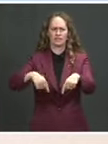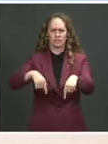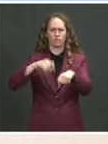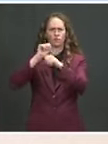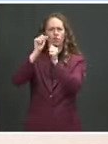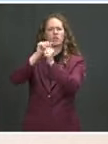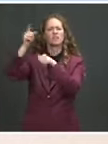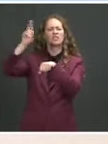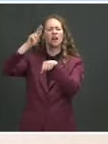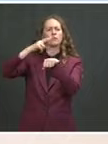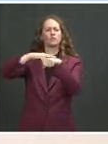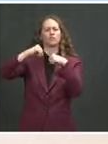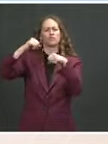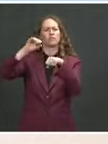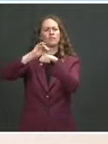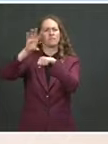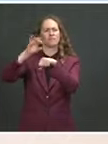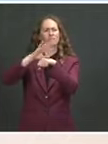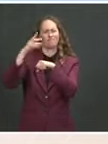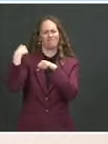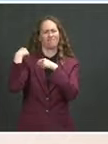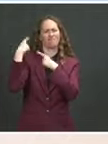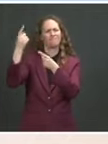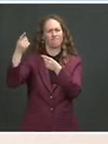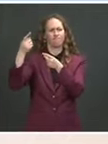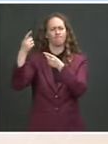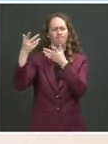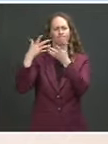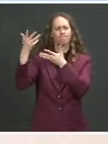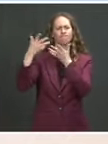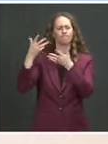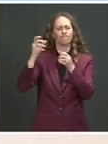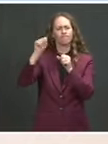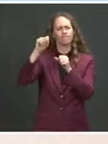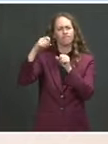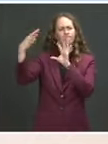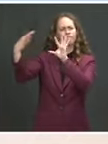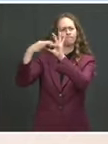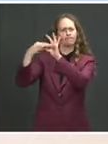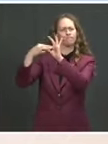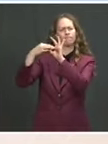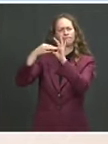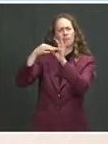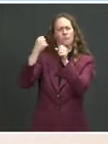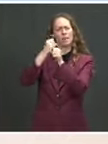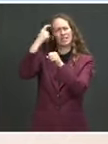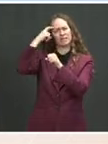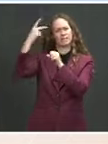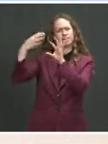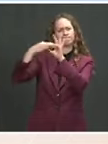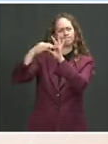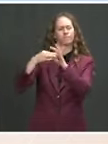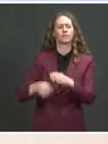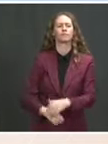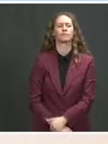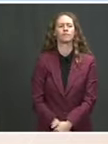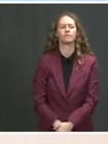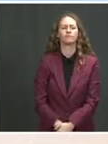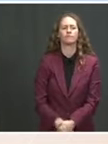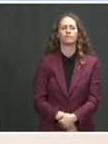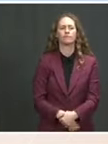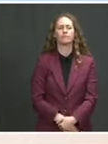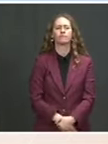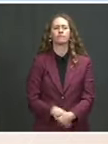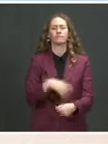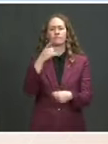on issues where it makes sense for us to come together. And so on cybersecurity, you have seen us behind the scenes working together to figure out